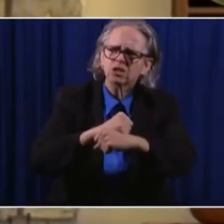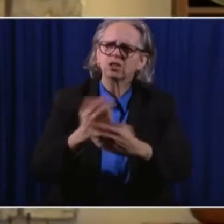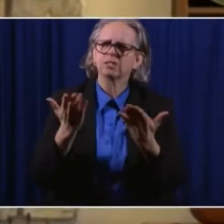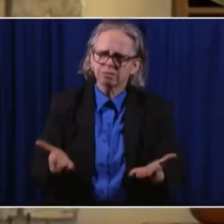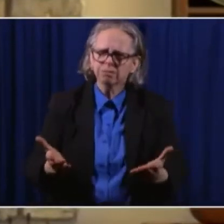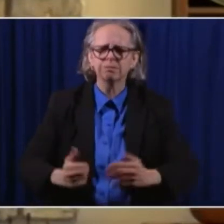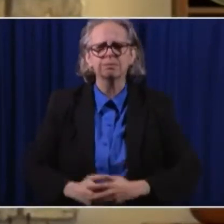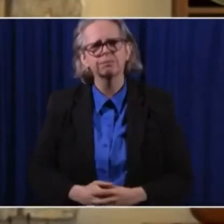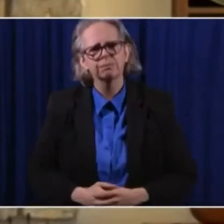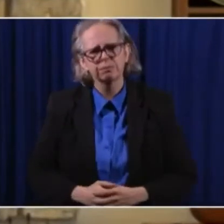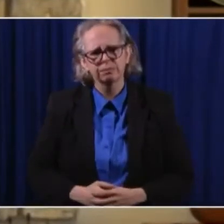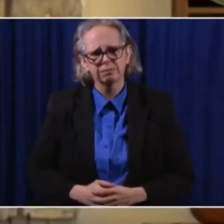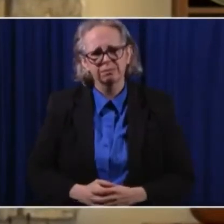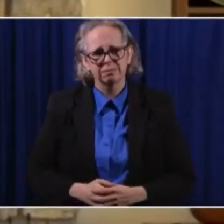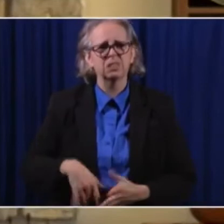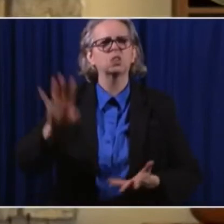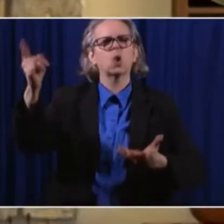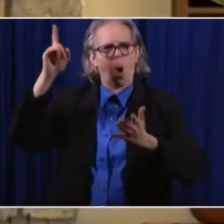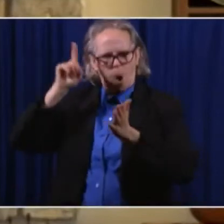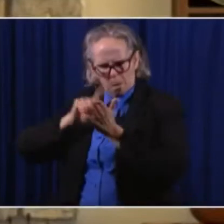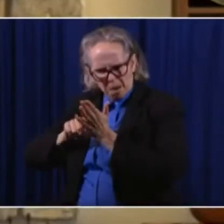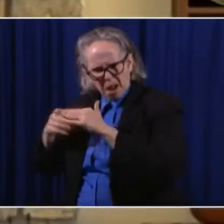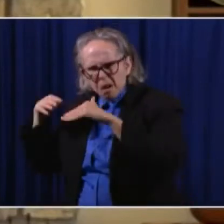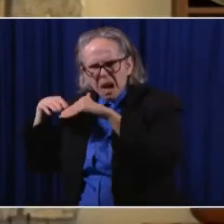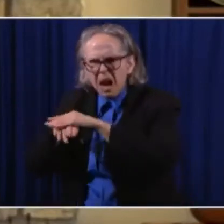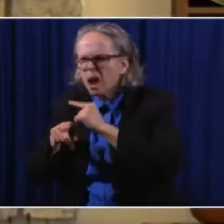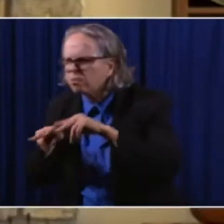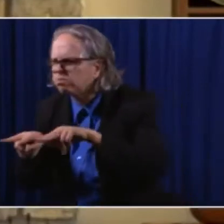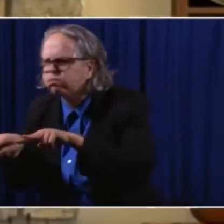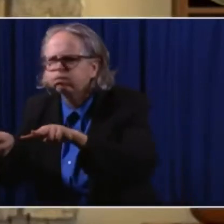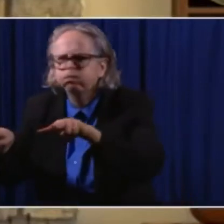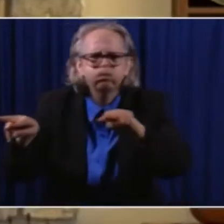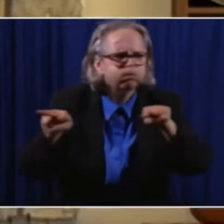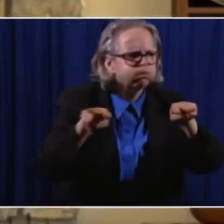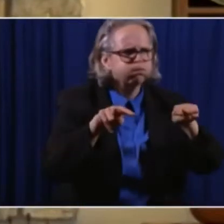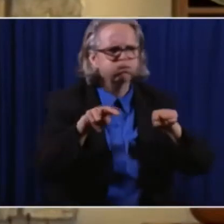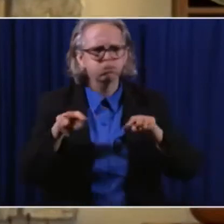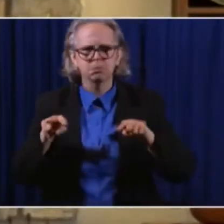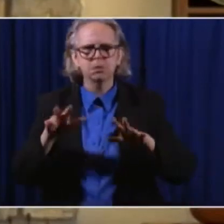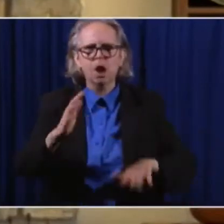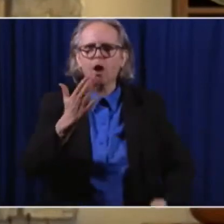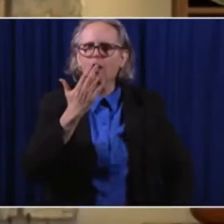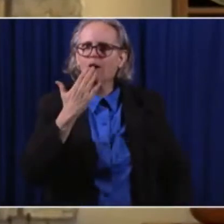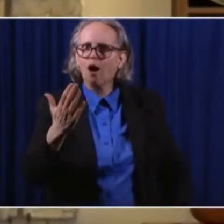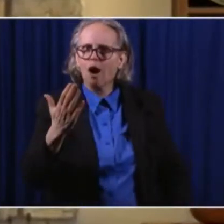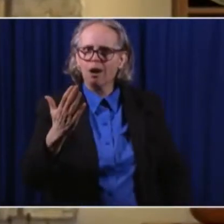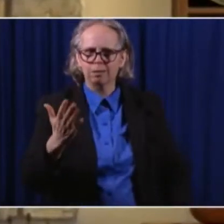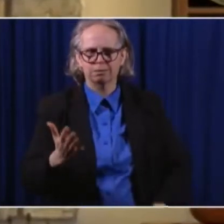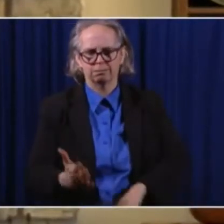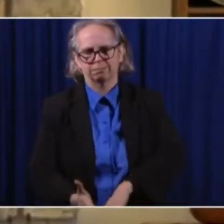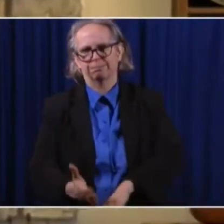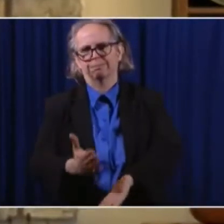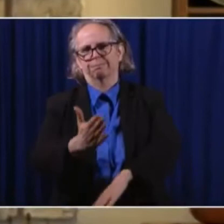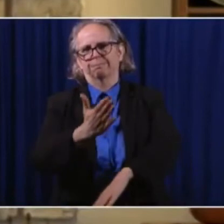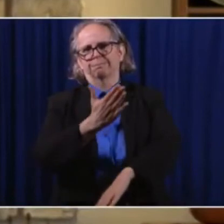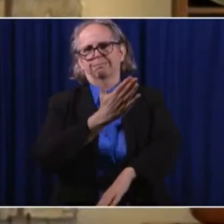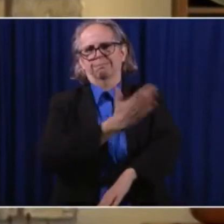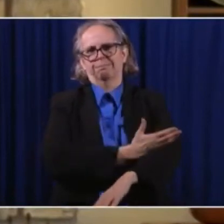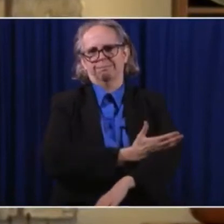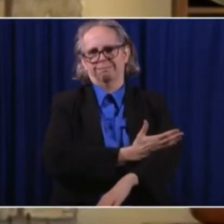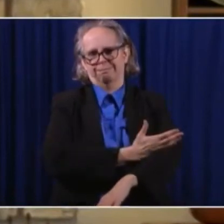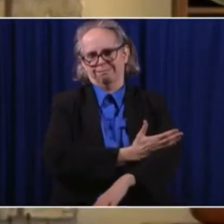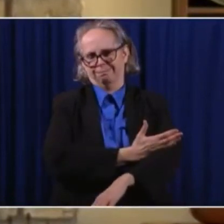some reports that even before Monday, when it started to be enforced, we were starting to see number of people